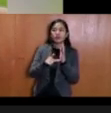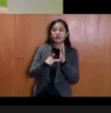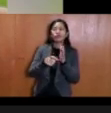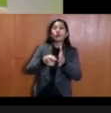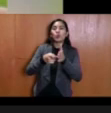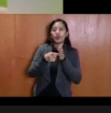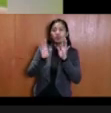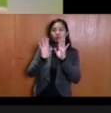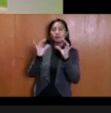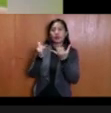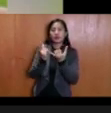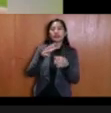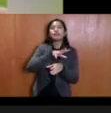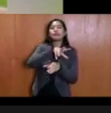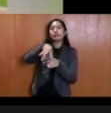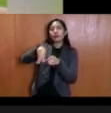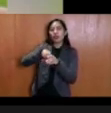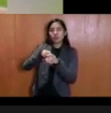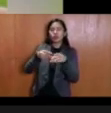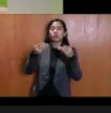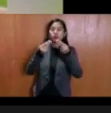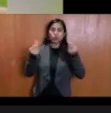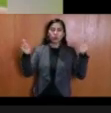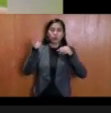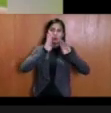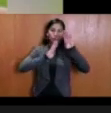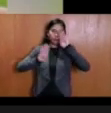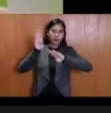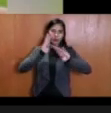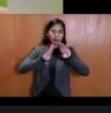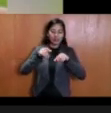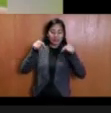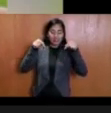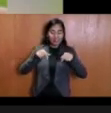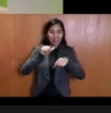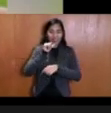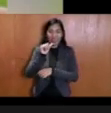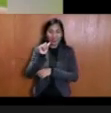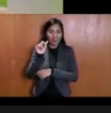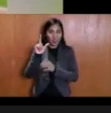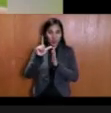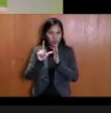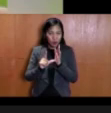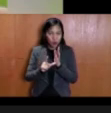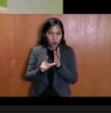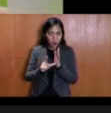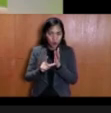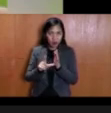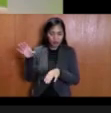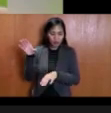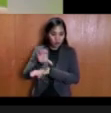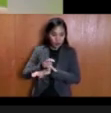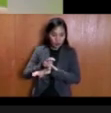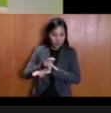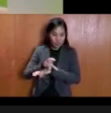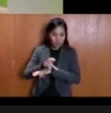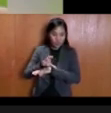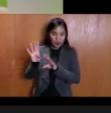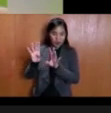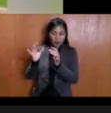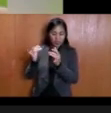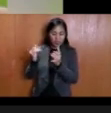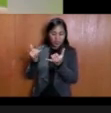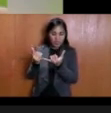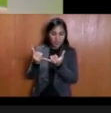the solution. Mm-hmm. But this is not a law that compels companies not to be part of the